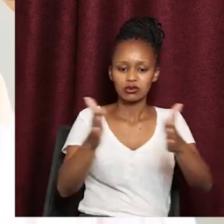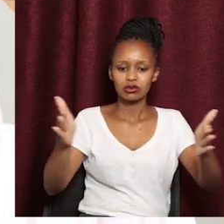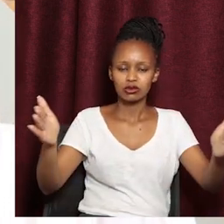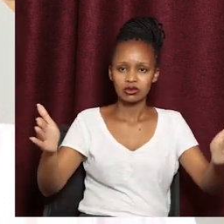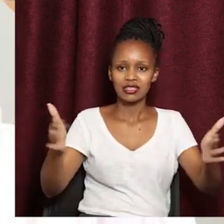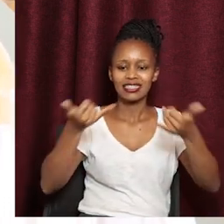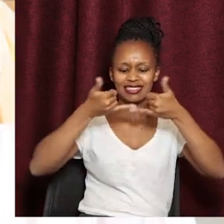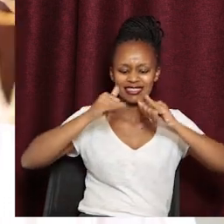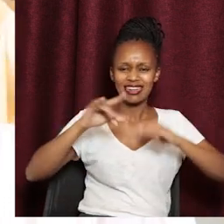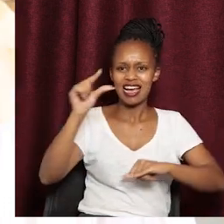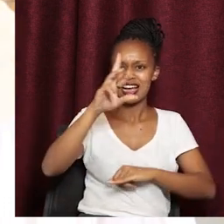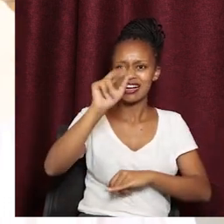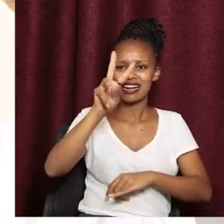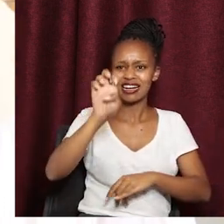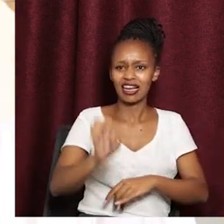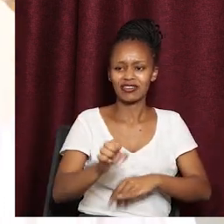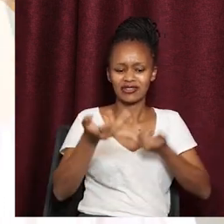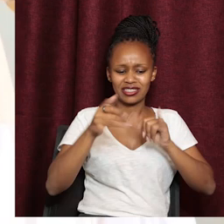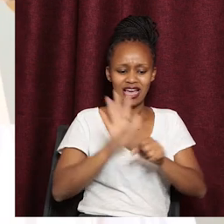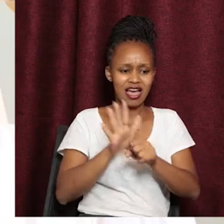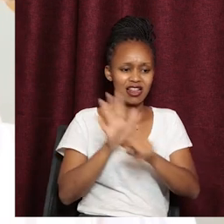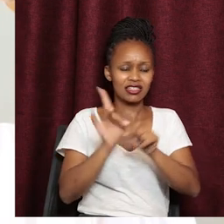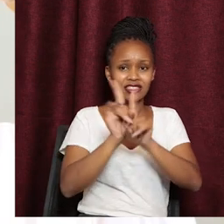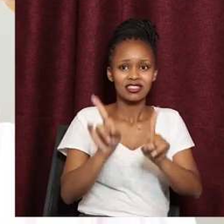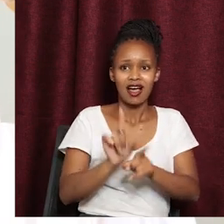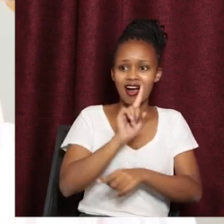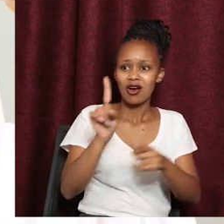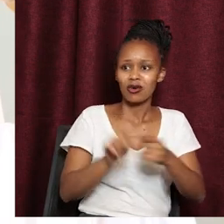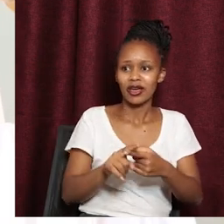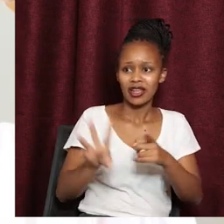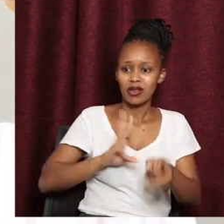We try so much, especially when we are affluent and